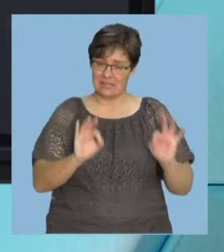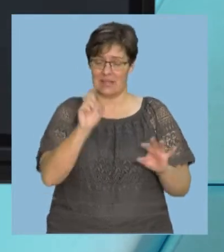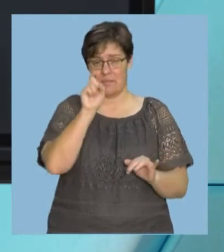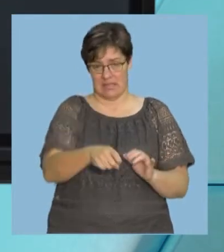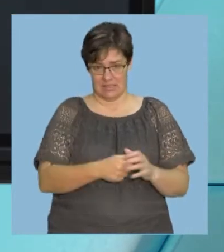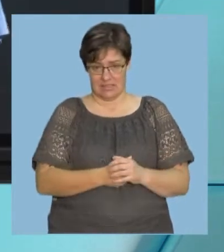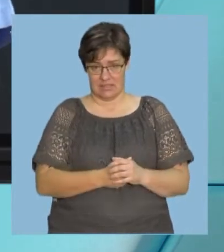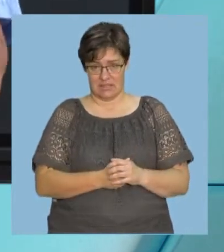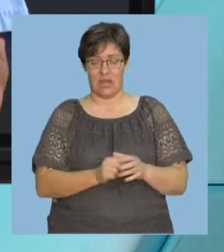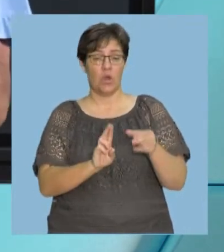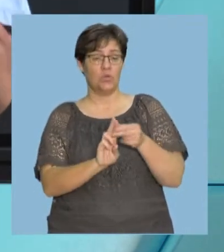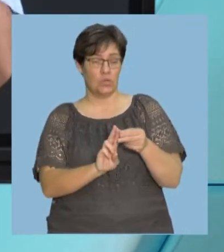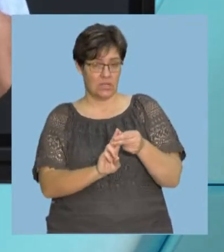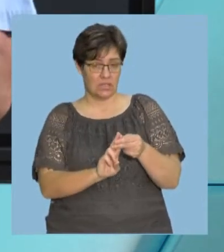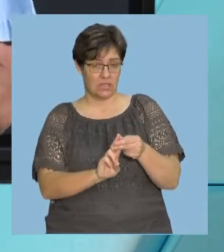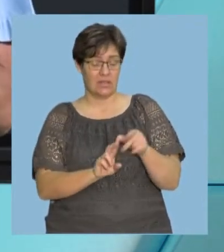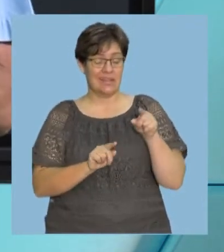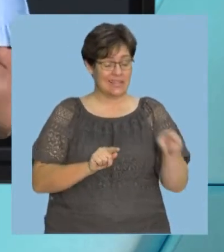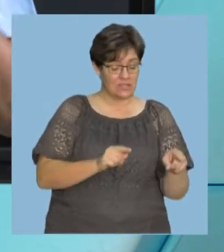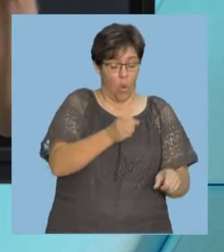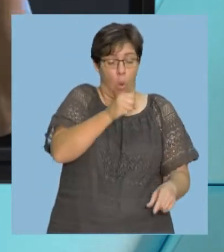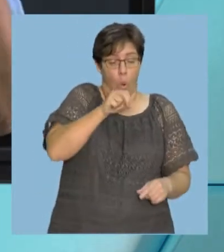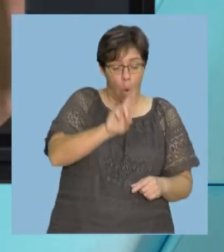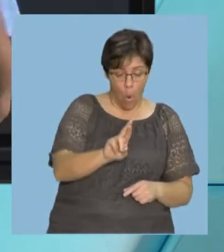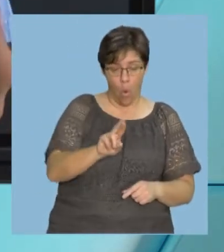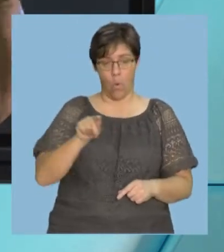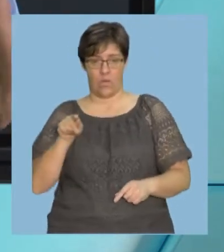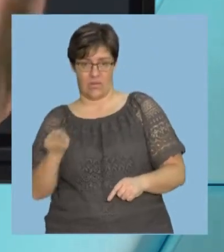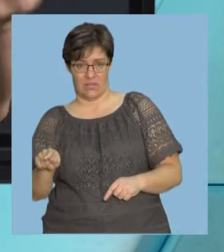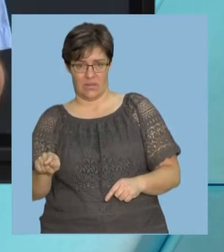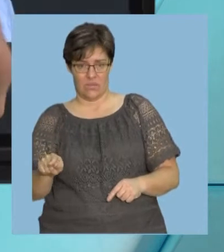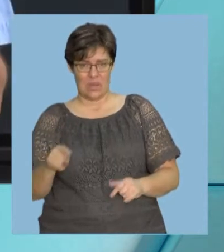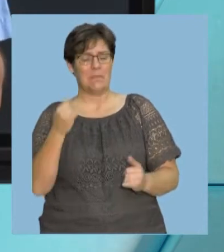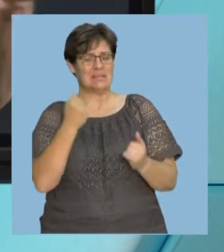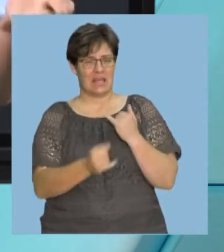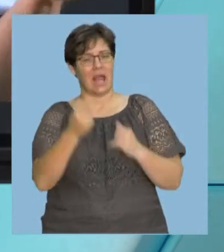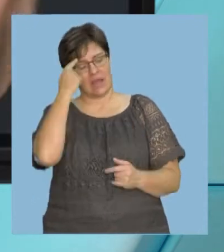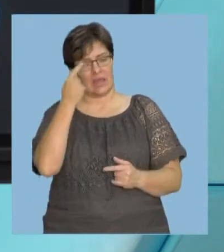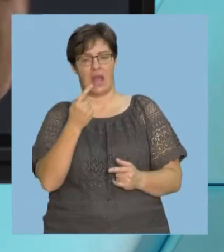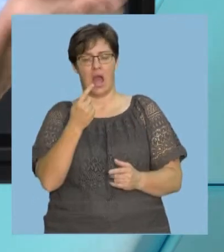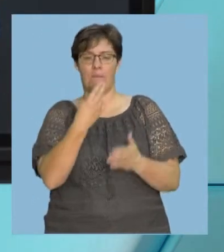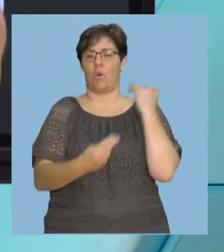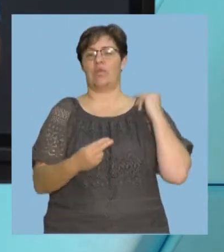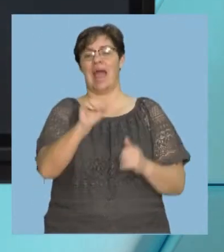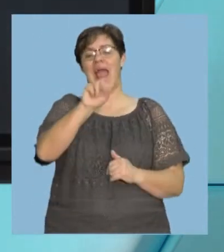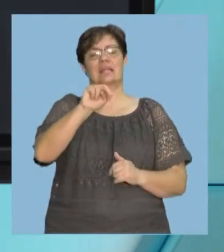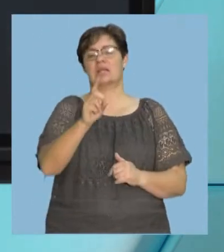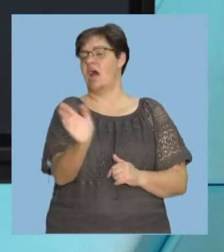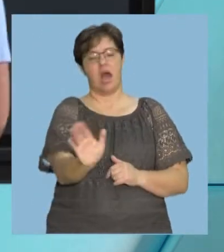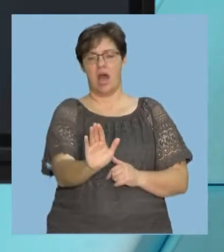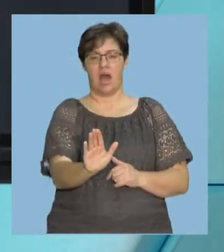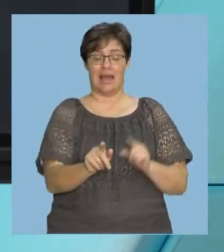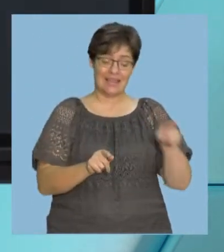correct. Union means or, and we kind of make that mistake. We think it must be and, but it's actually